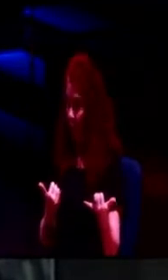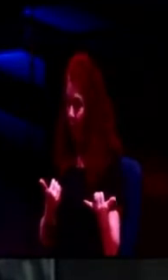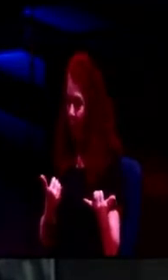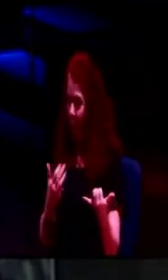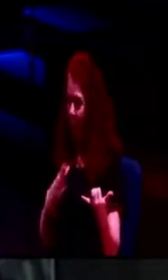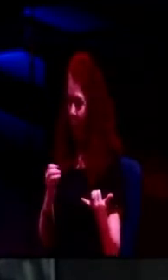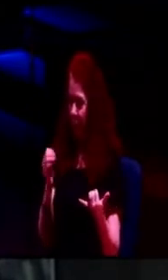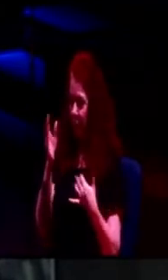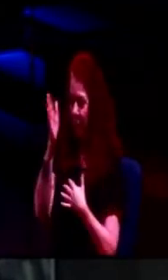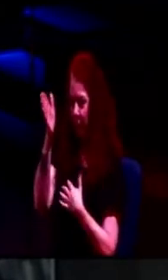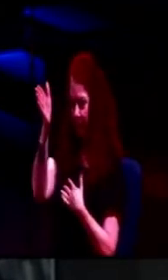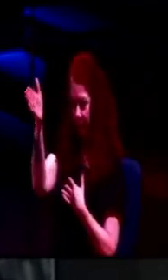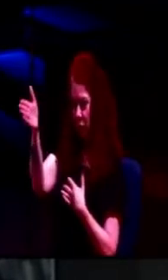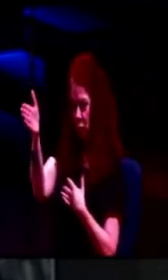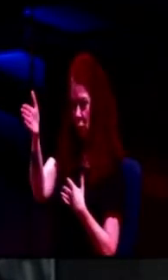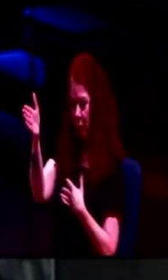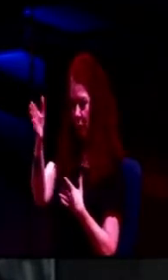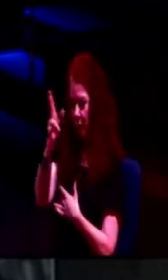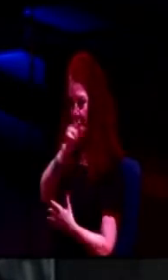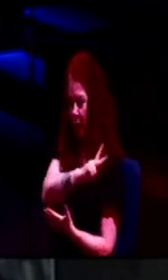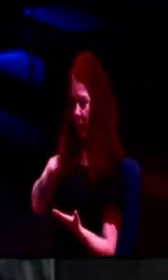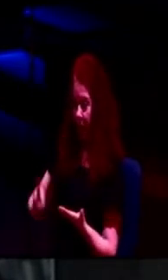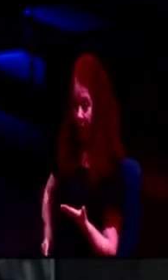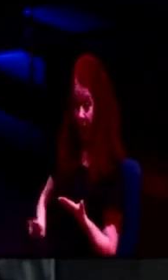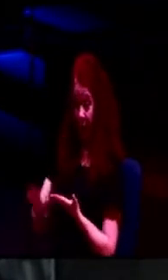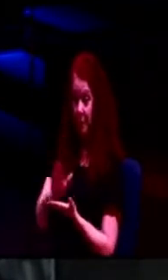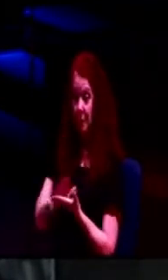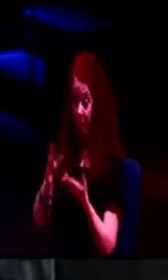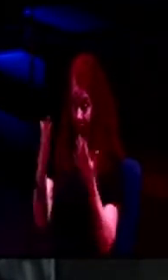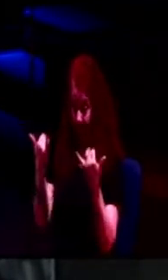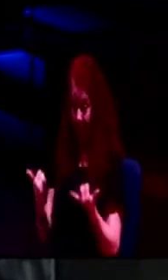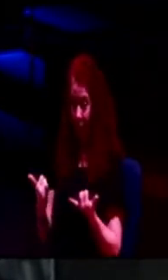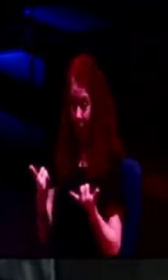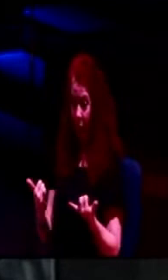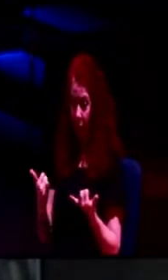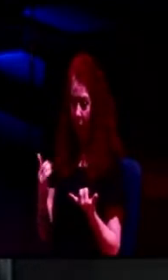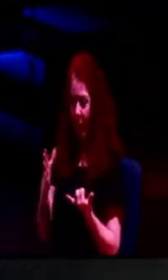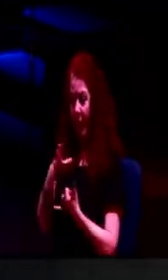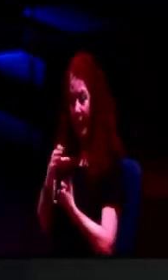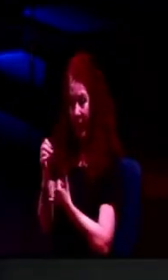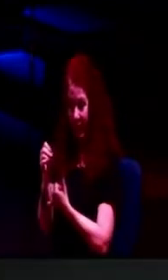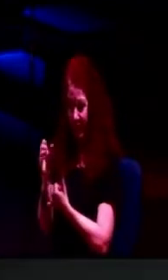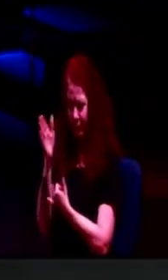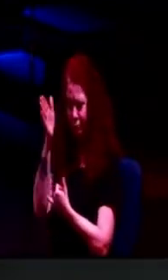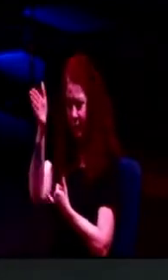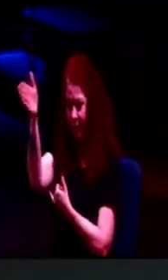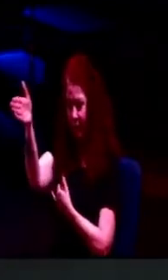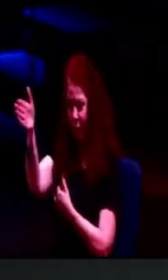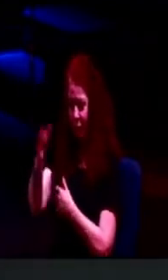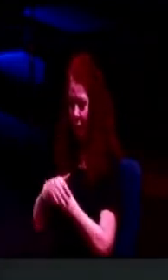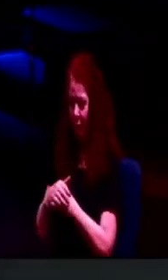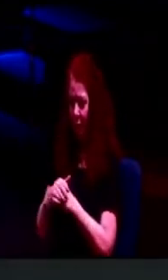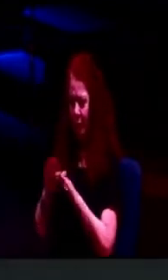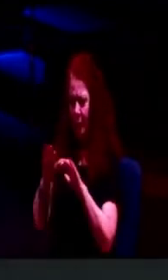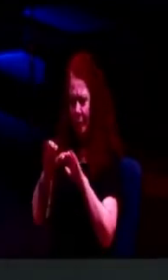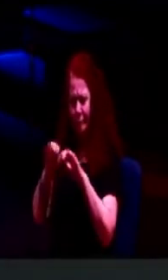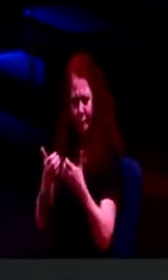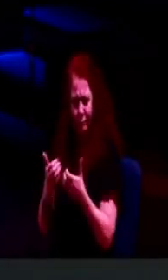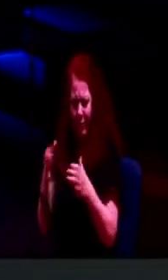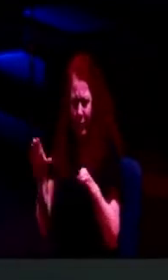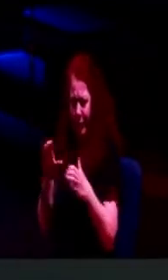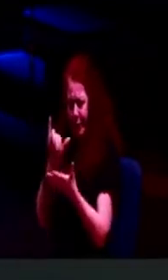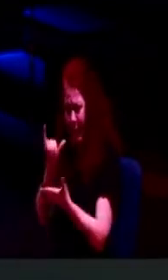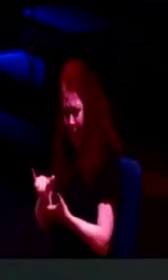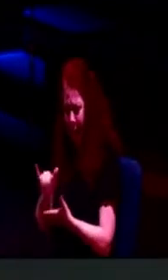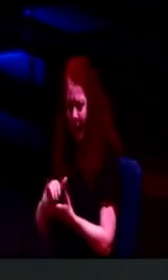yet. Right? So the kingdom is right now and not yet. So how can that be? How can this kingdom of God be here now?